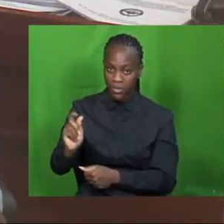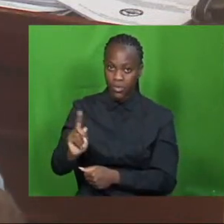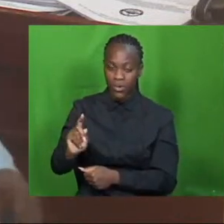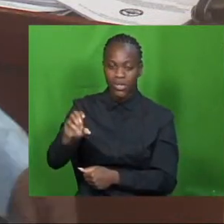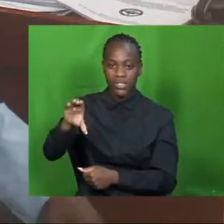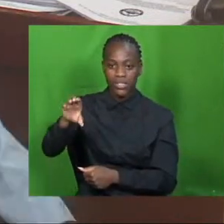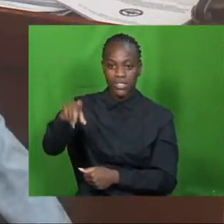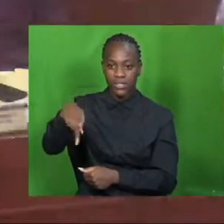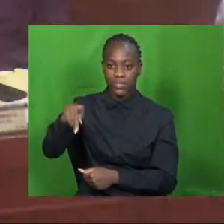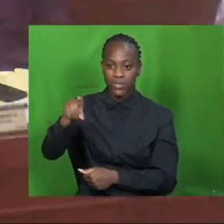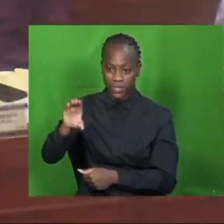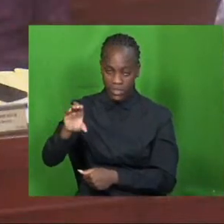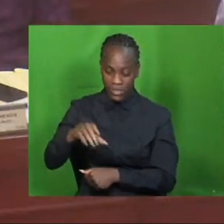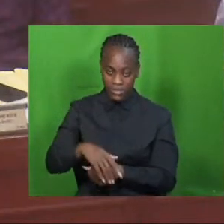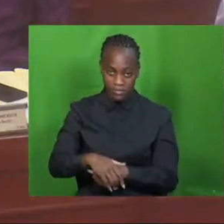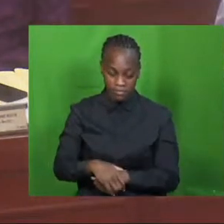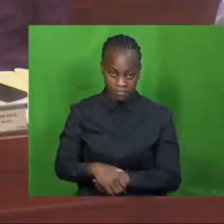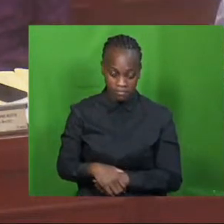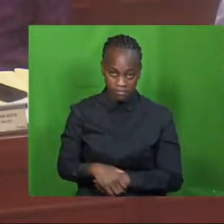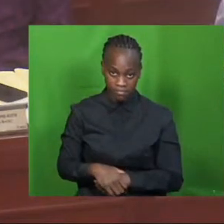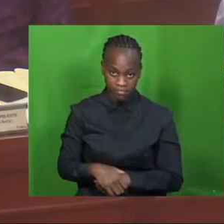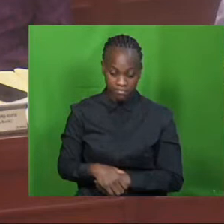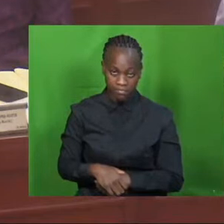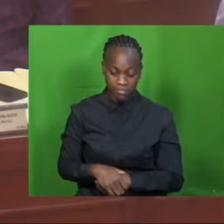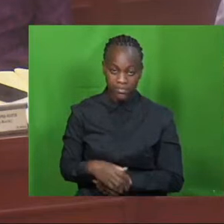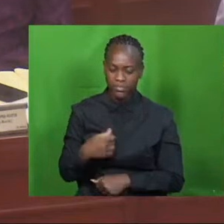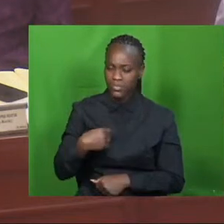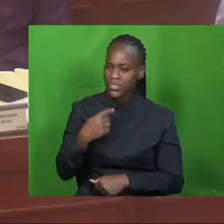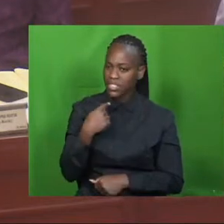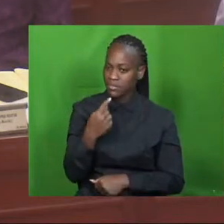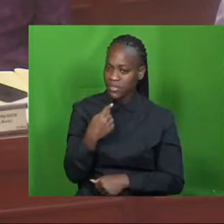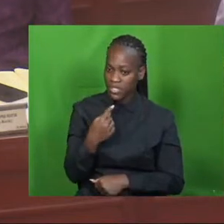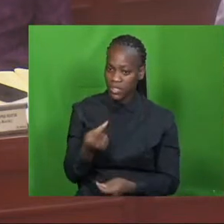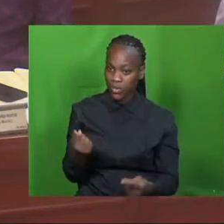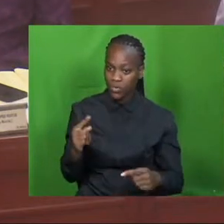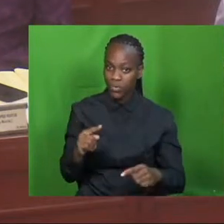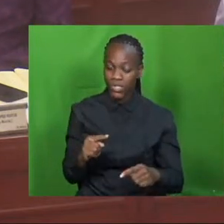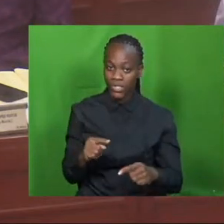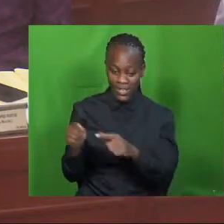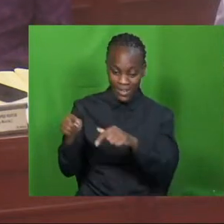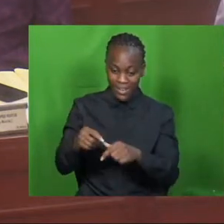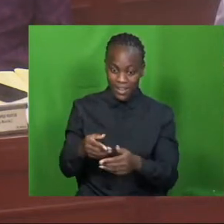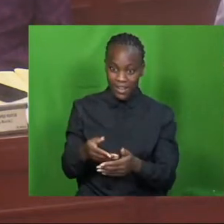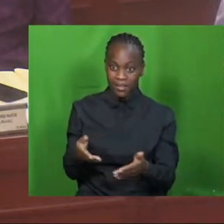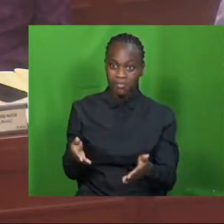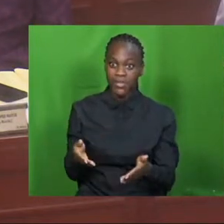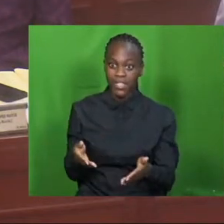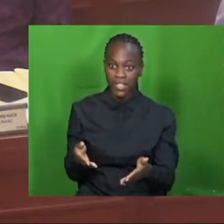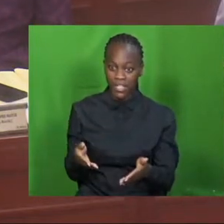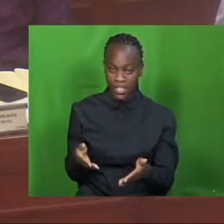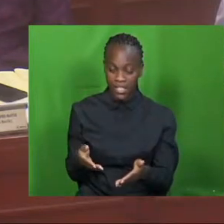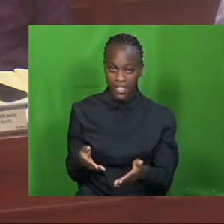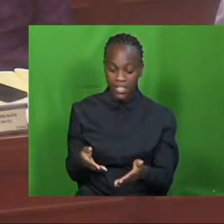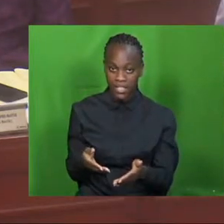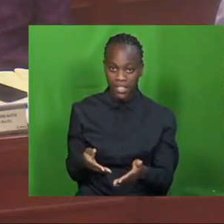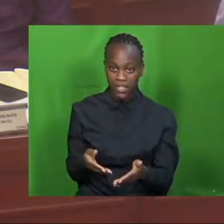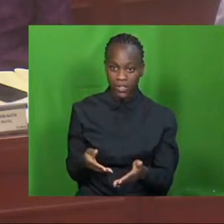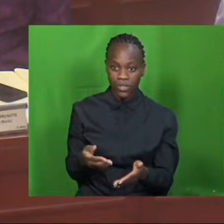Mimgongo from the Secretariat and Mr. Emmanuel Impanda, also from the